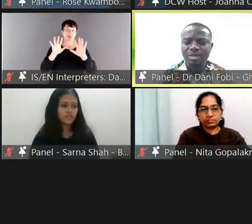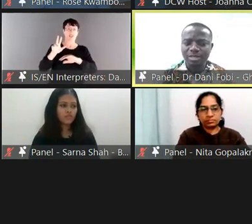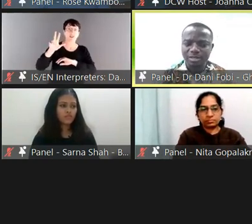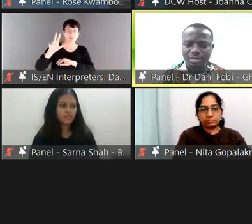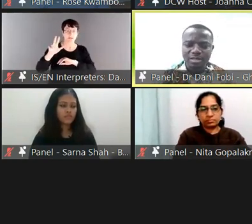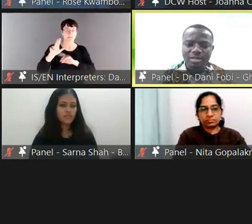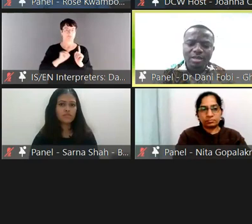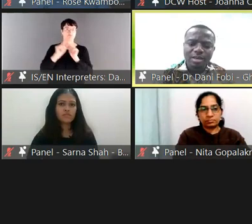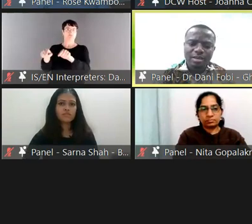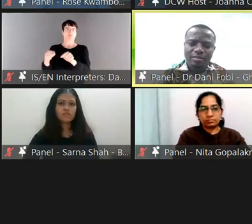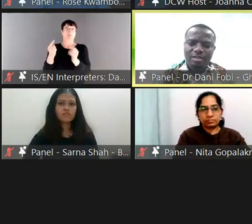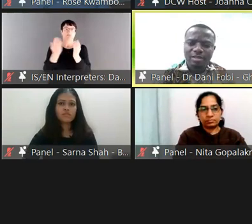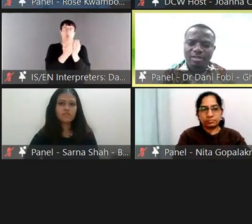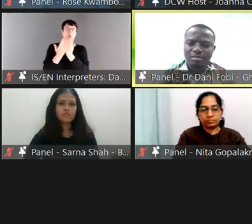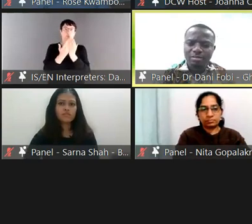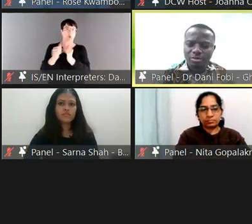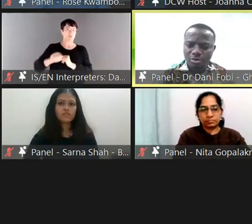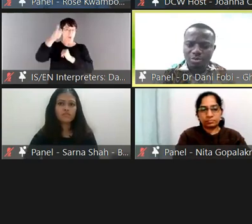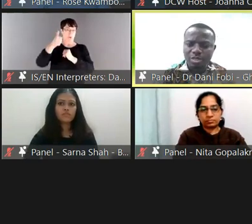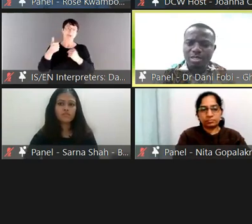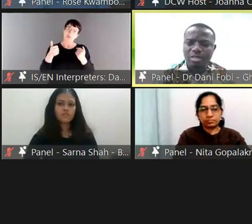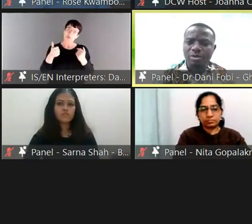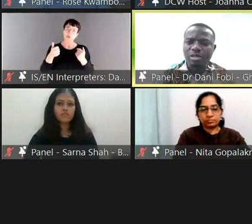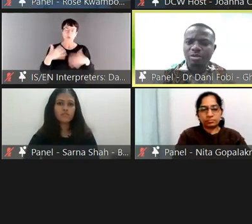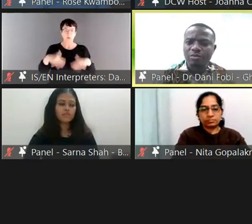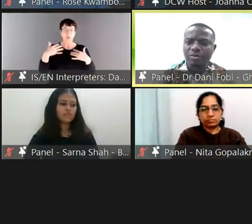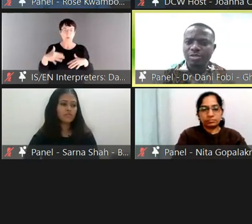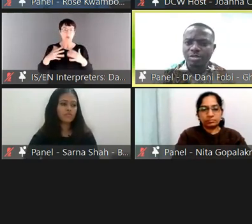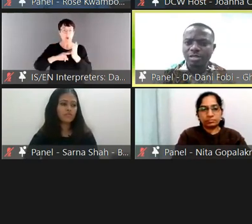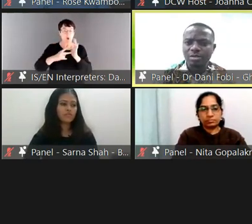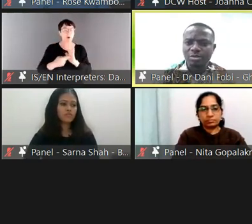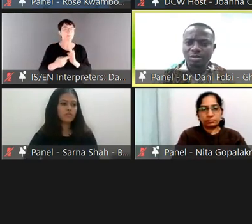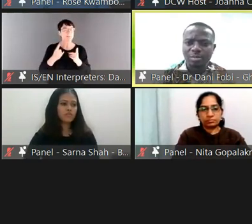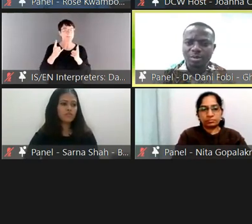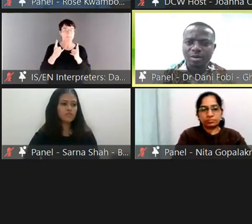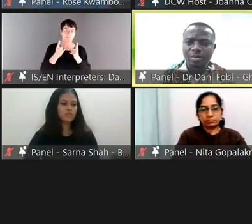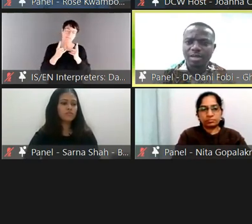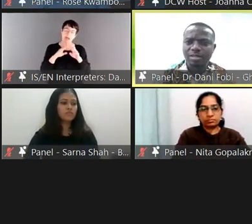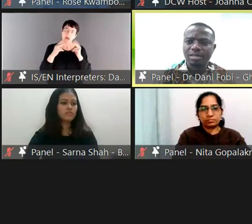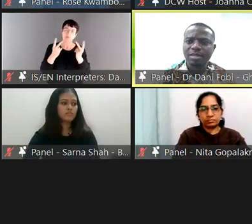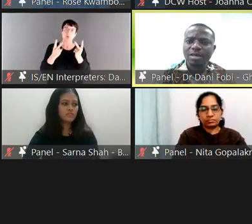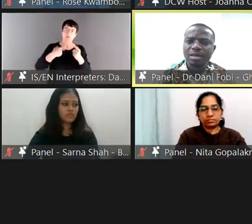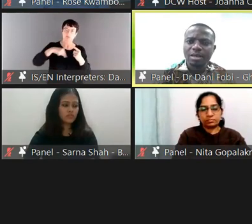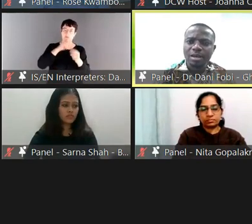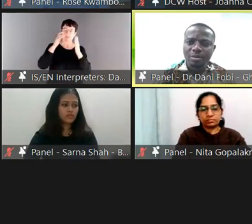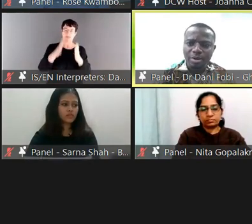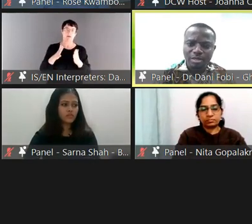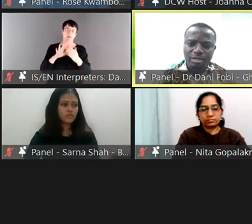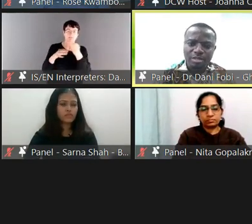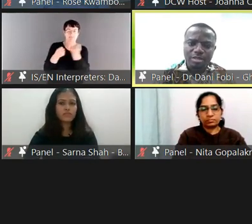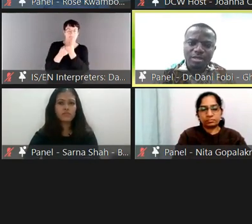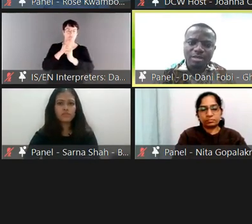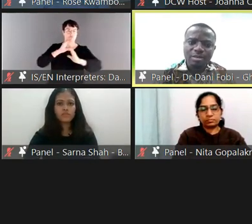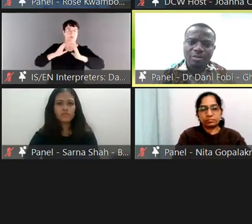had mentioned, that caregivers do with their children, the sort of resources they use to support their communication and